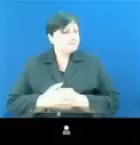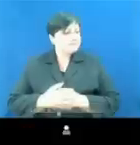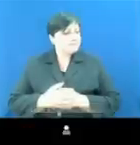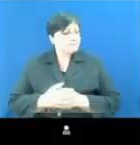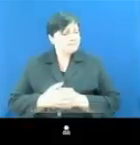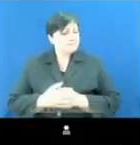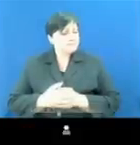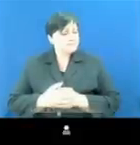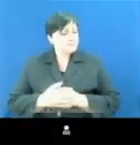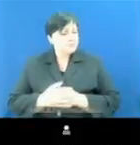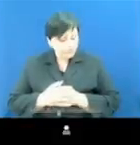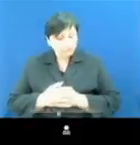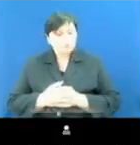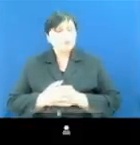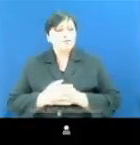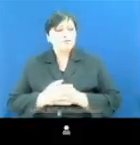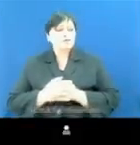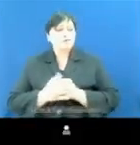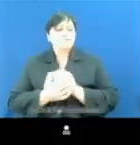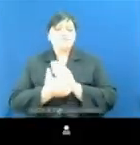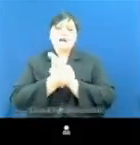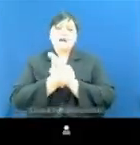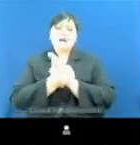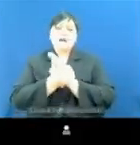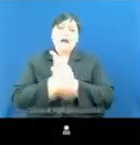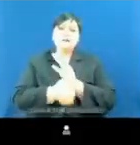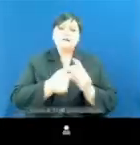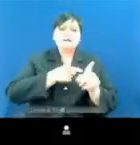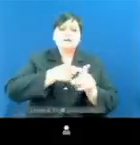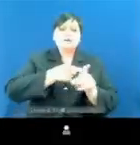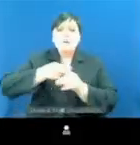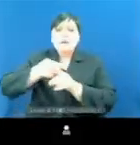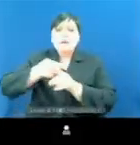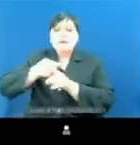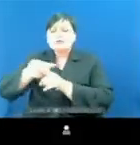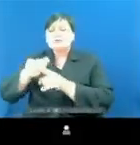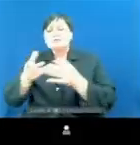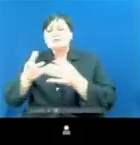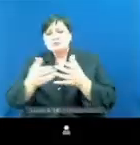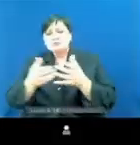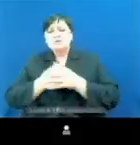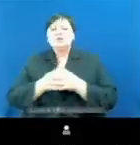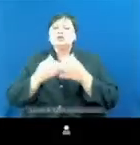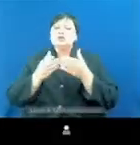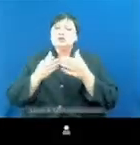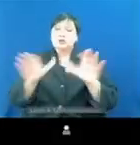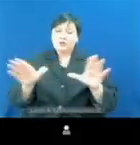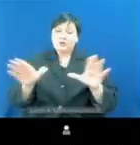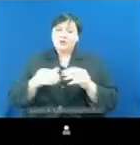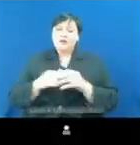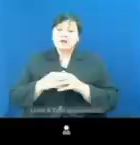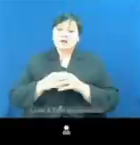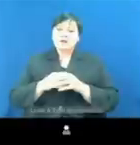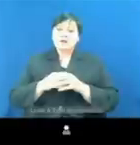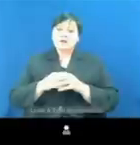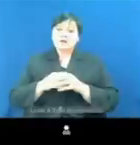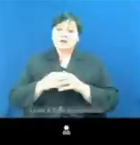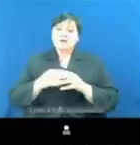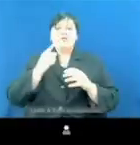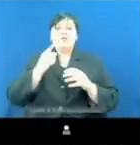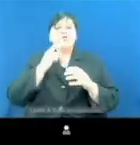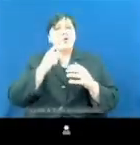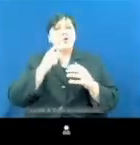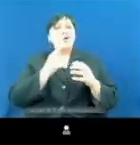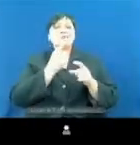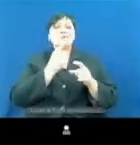So competency domains, generally, we have competency domains for a generalist interpreter, things